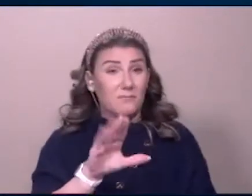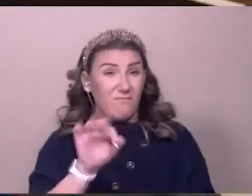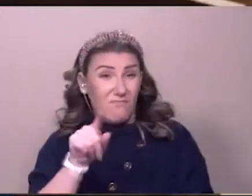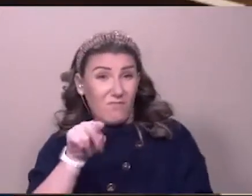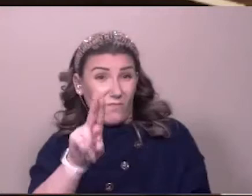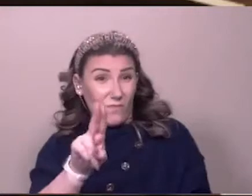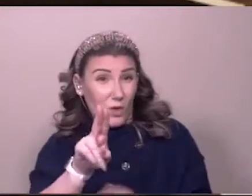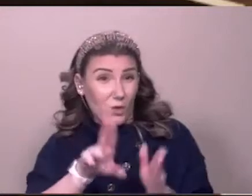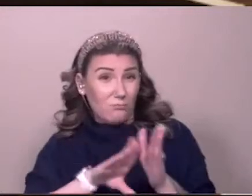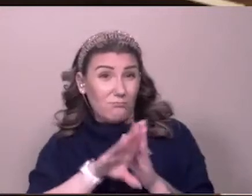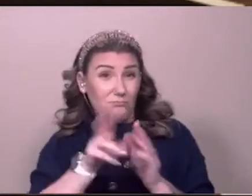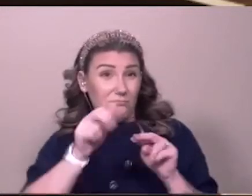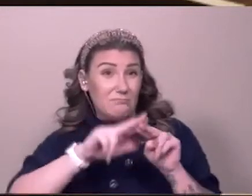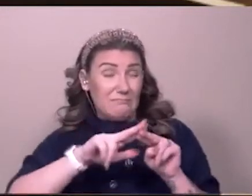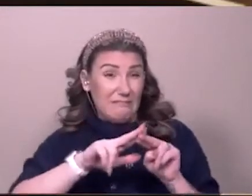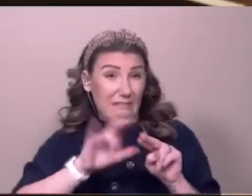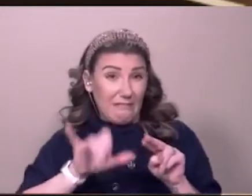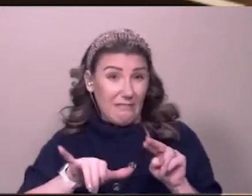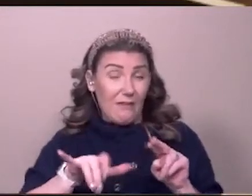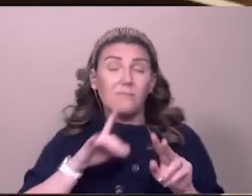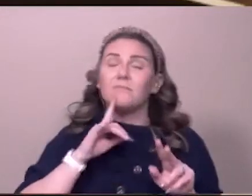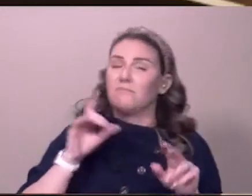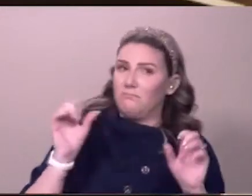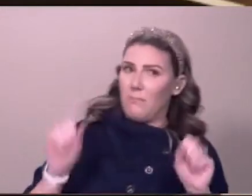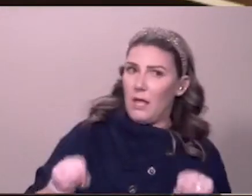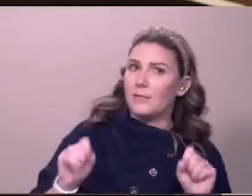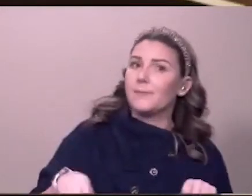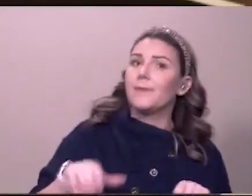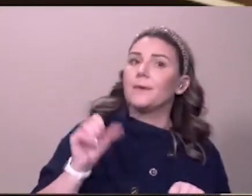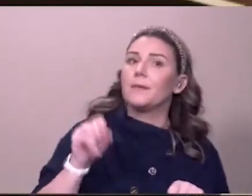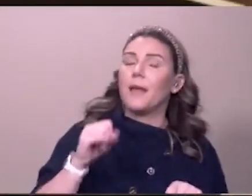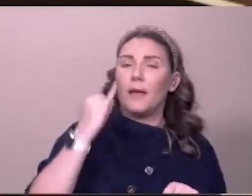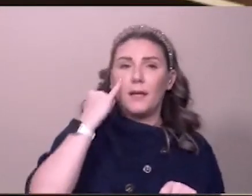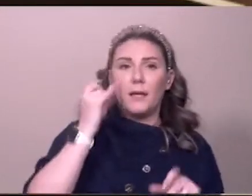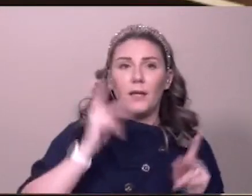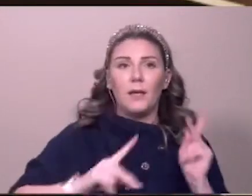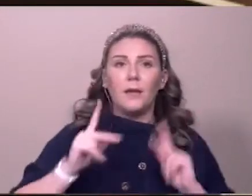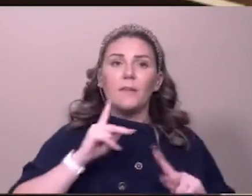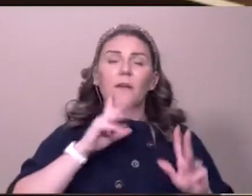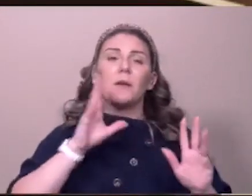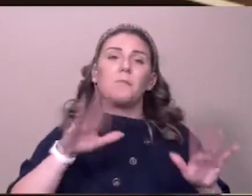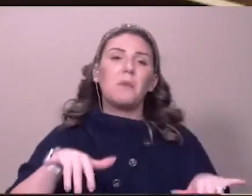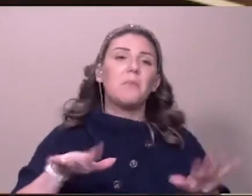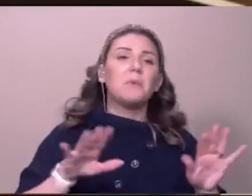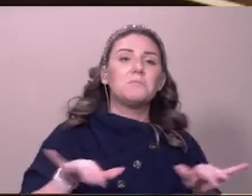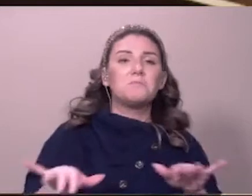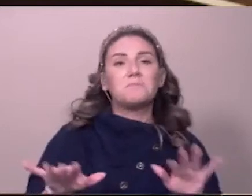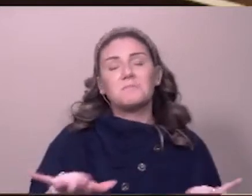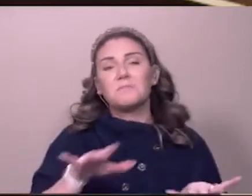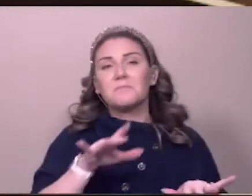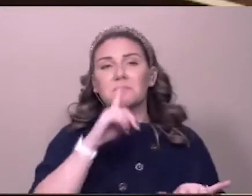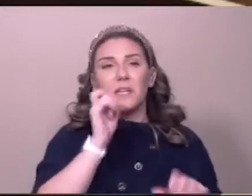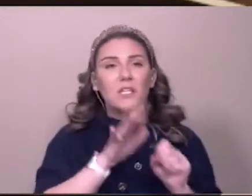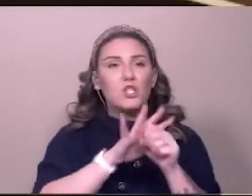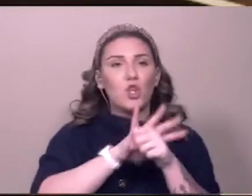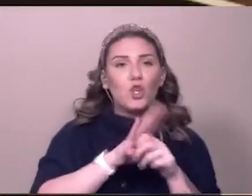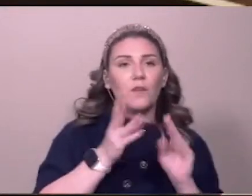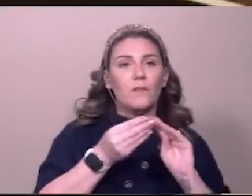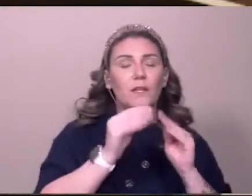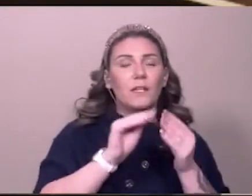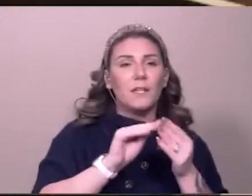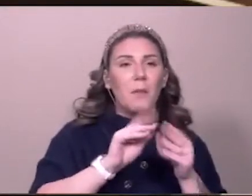certainly possible, especially if people let their guards down because the COVID is coming down, and the indoor